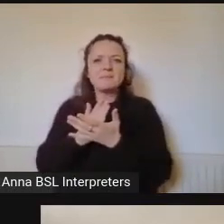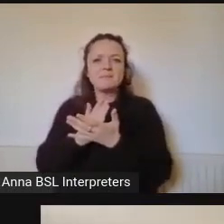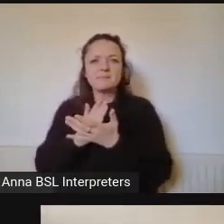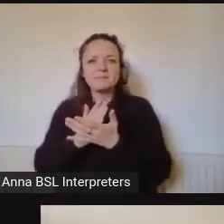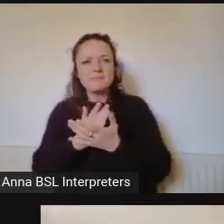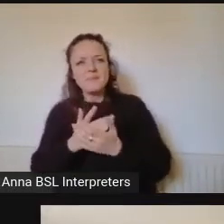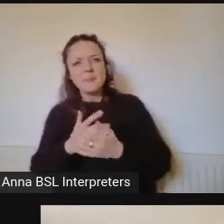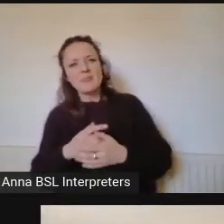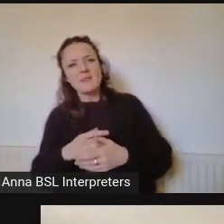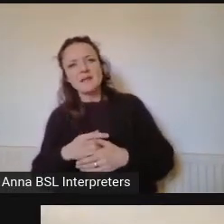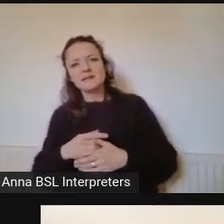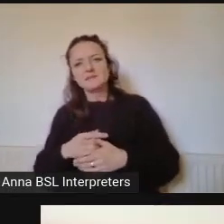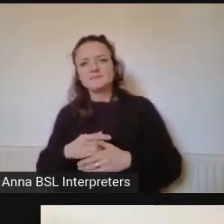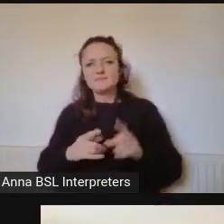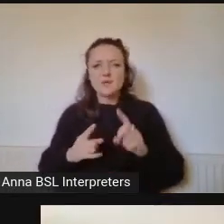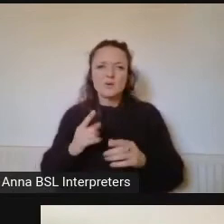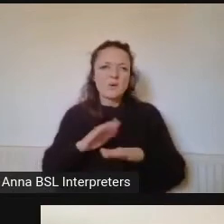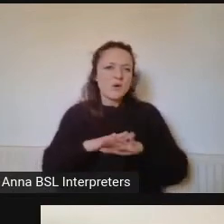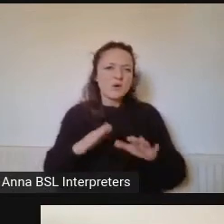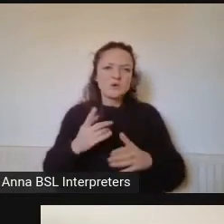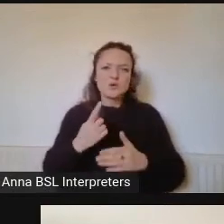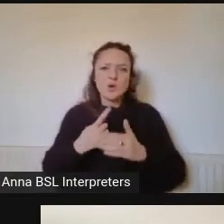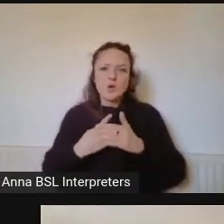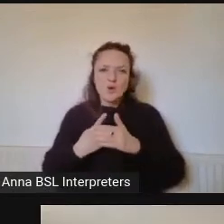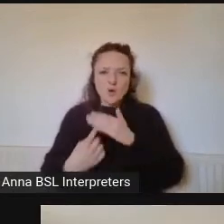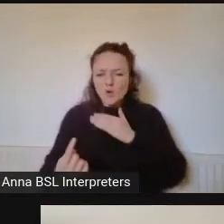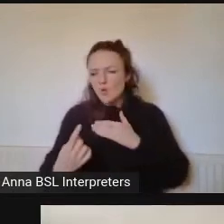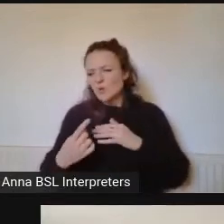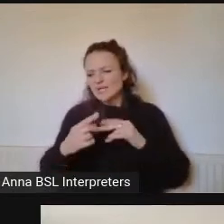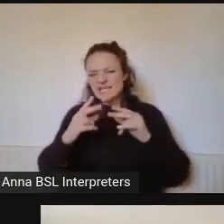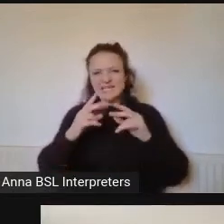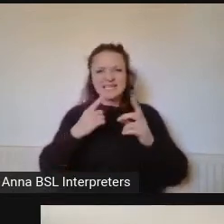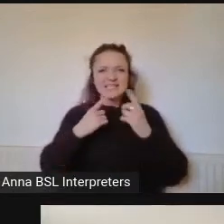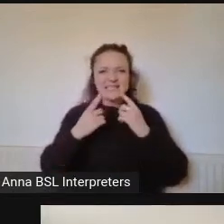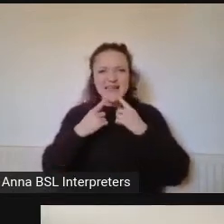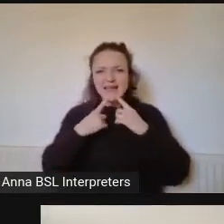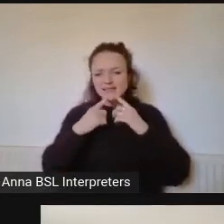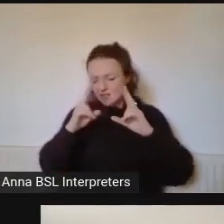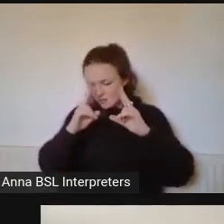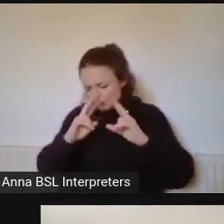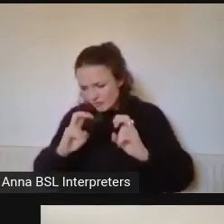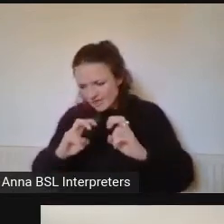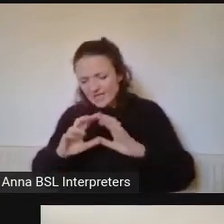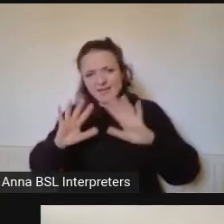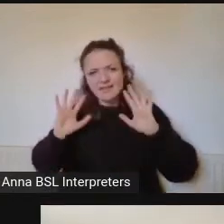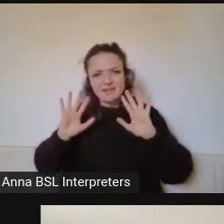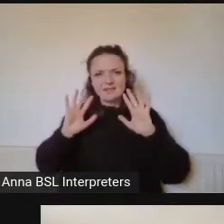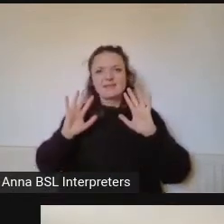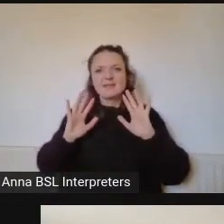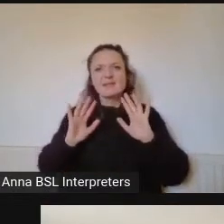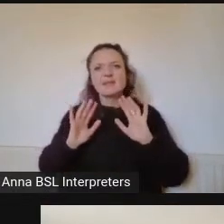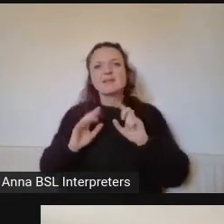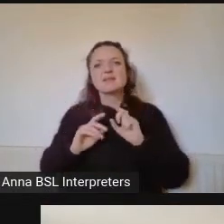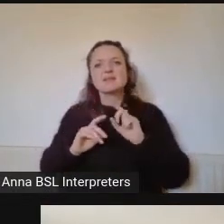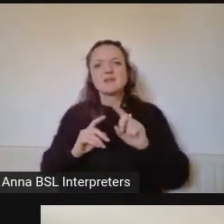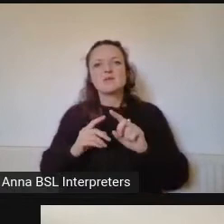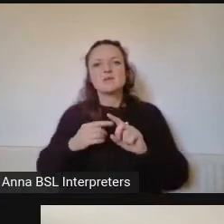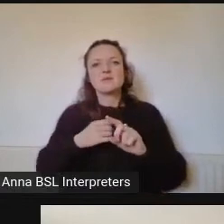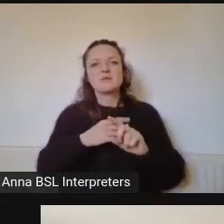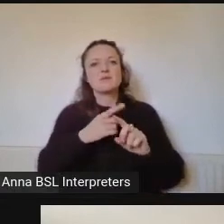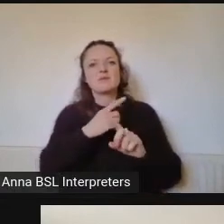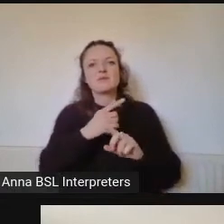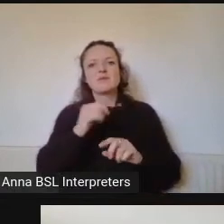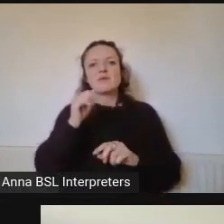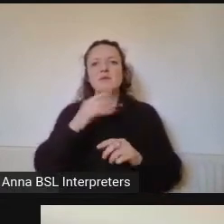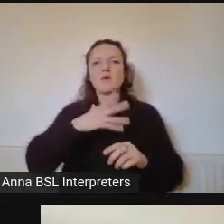data points or tracking and quantifying yourself or others or in relation to reducing carbon emissions and so